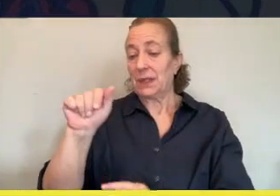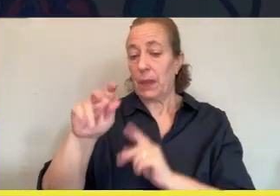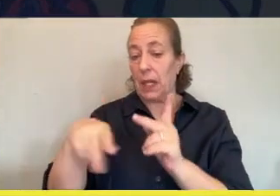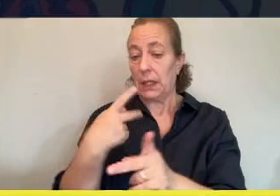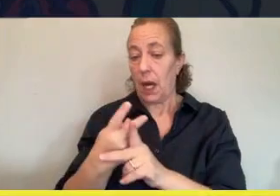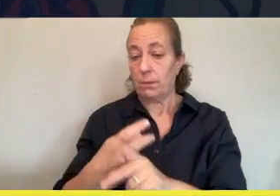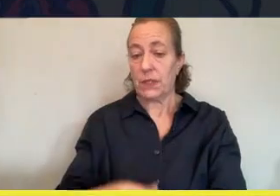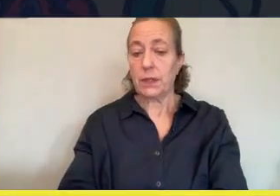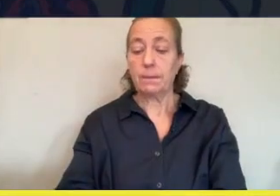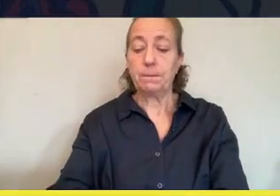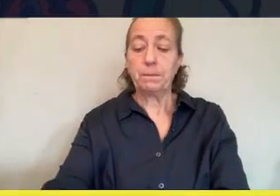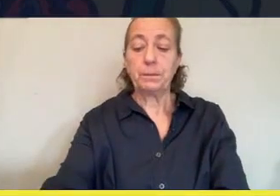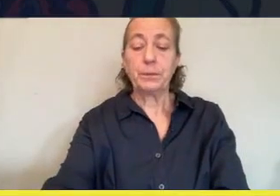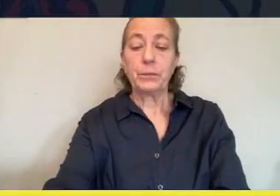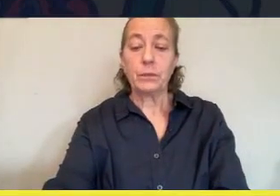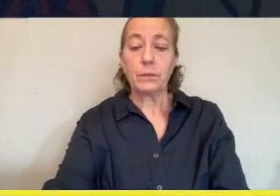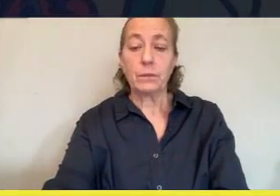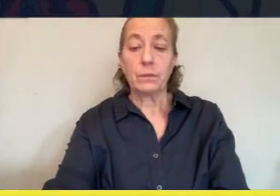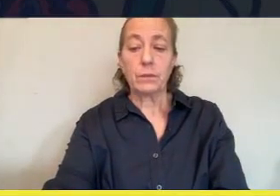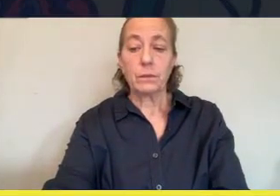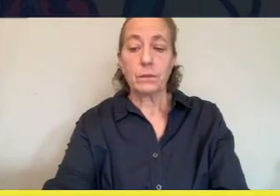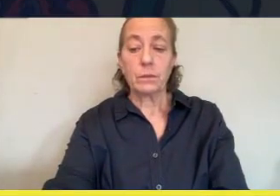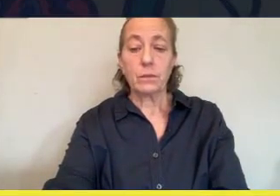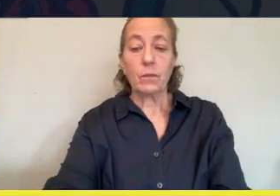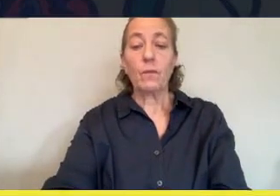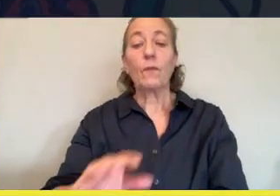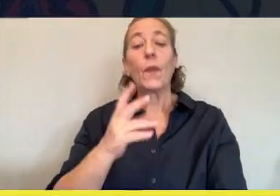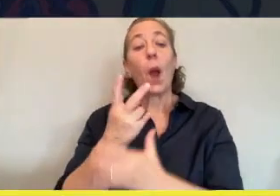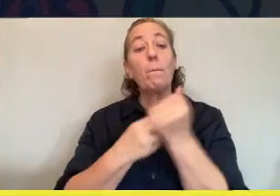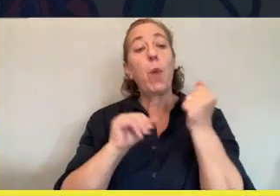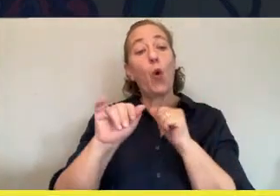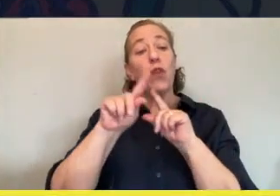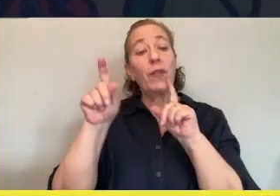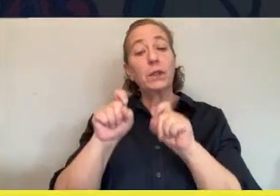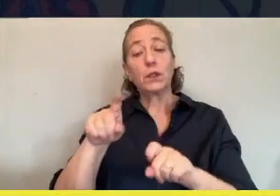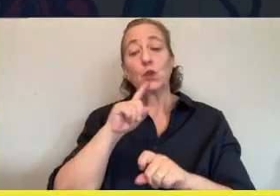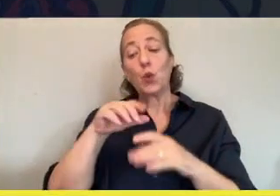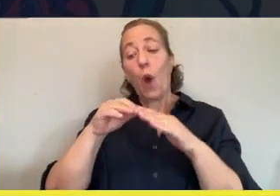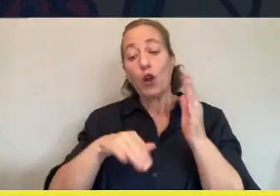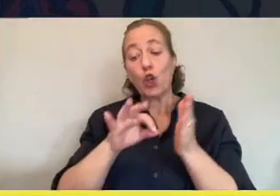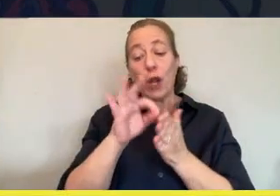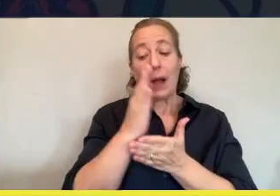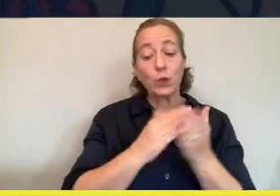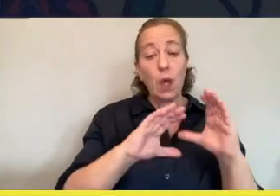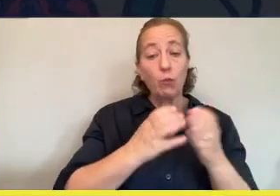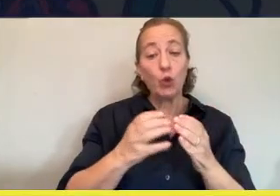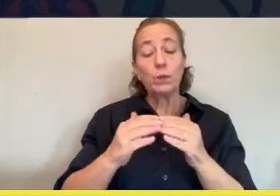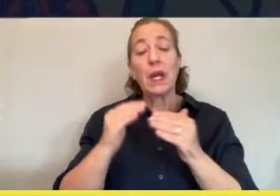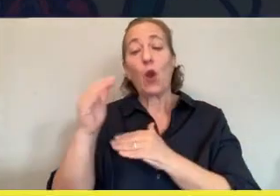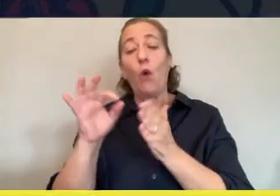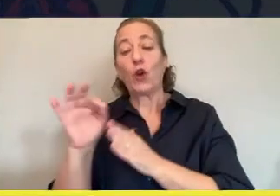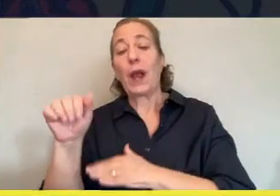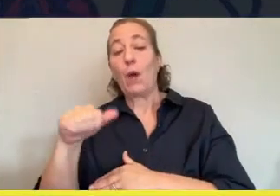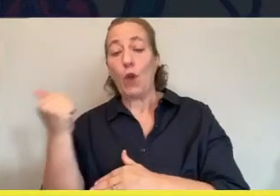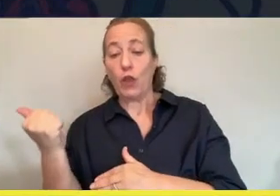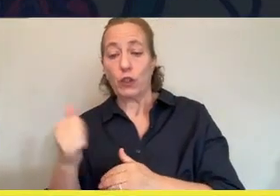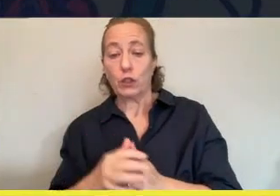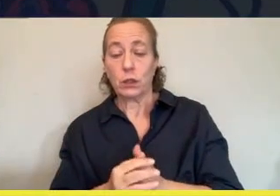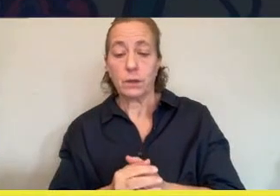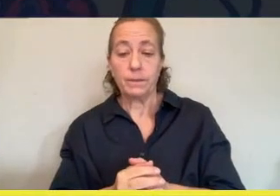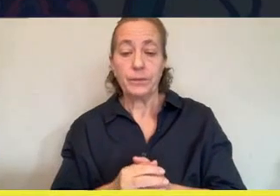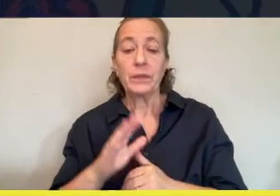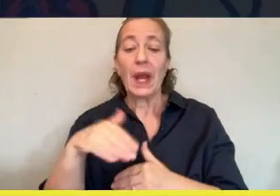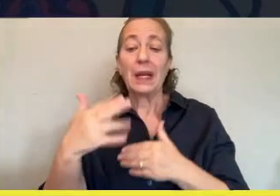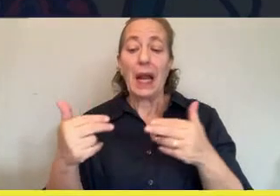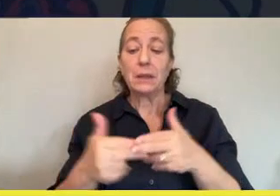types. Both of these question sets have been shown to undercount some groups and overcount those with transitory disabilities. Next slide, please.